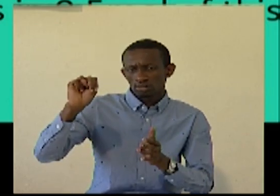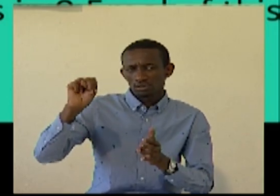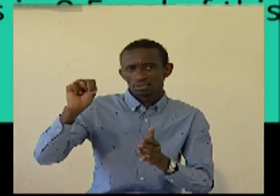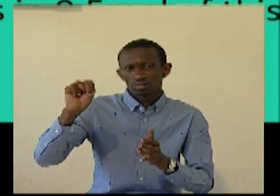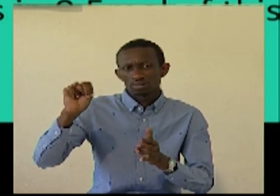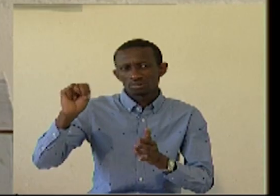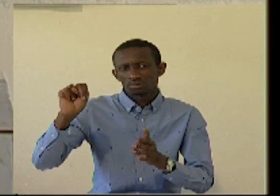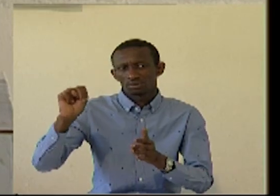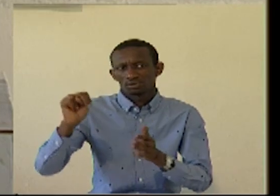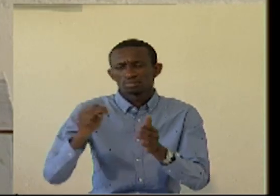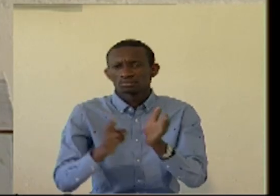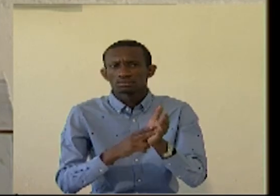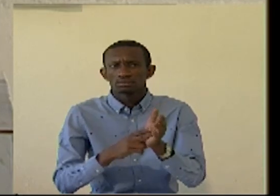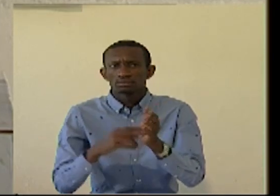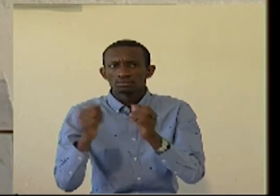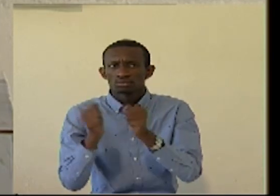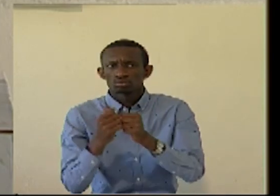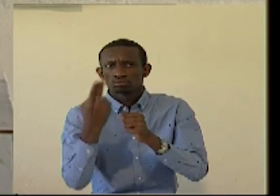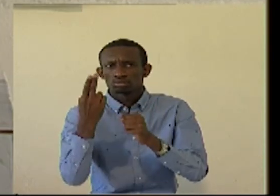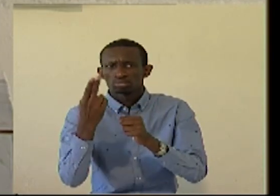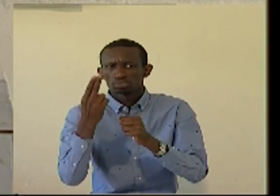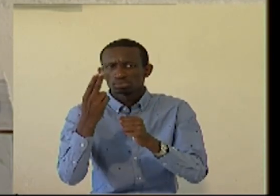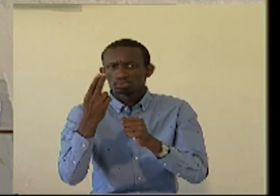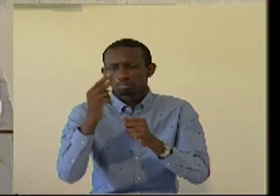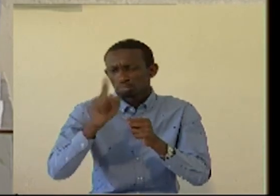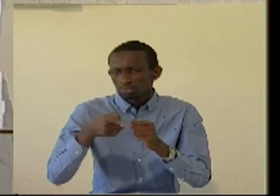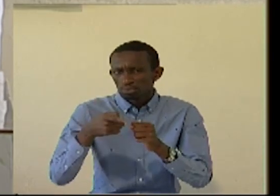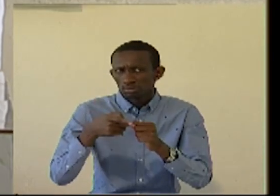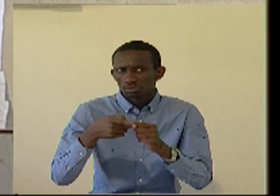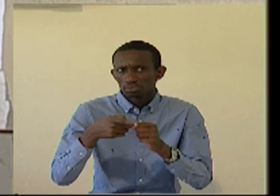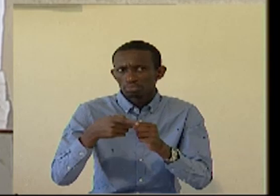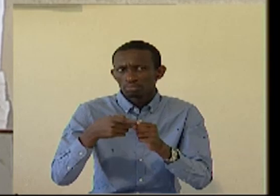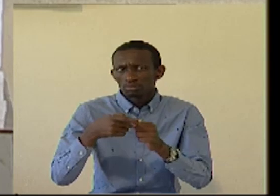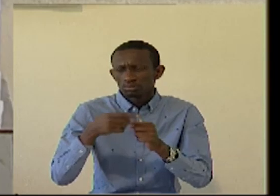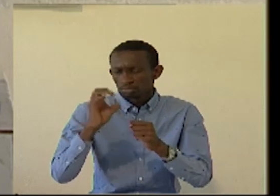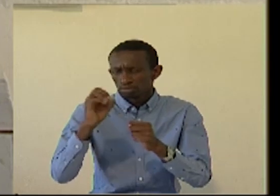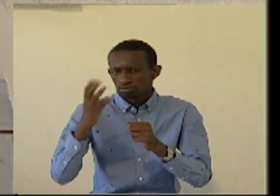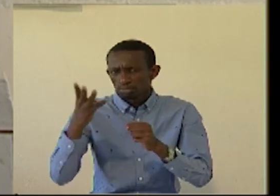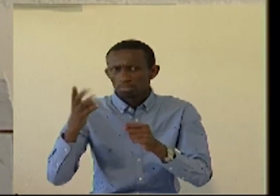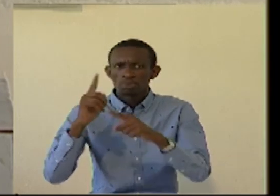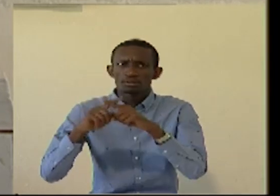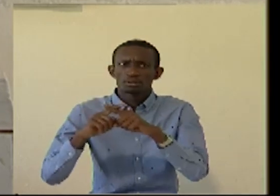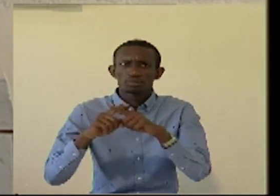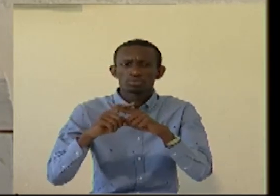the particles we have, that is 12.044 times 10 power 23